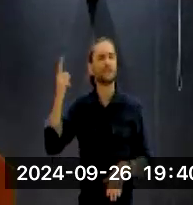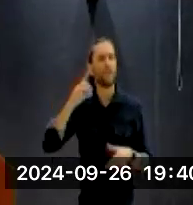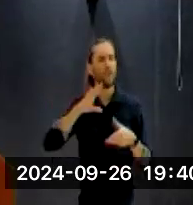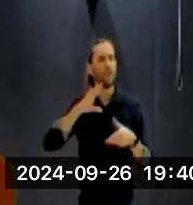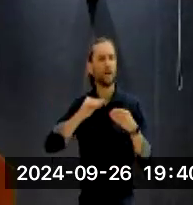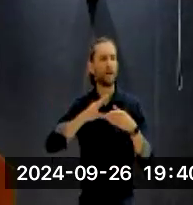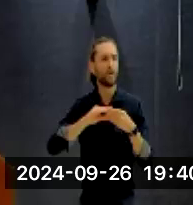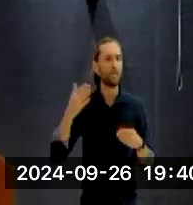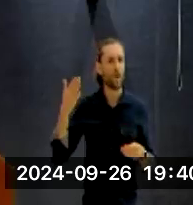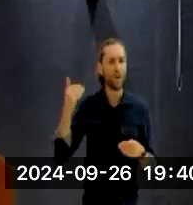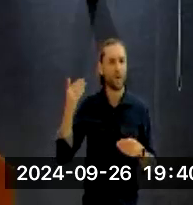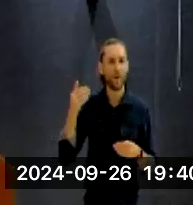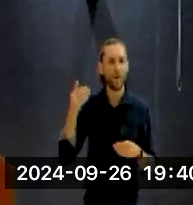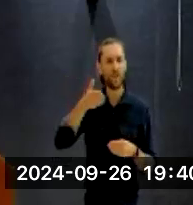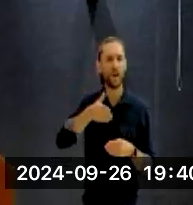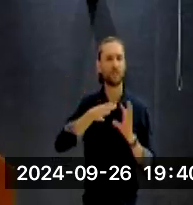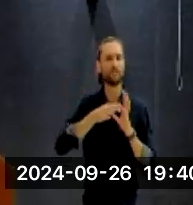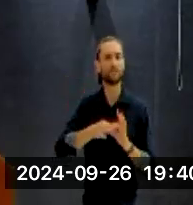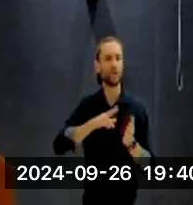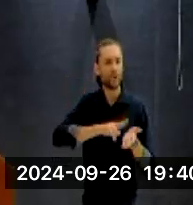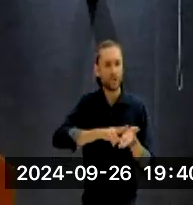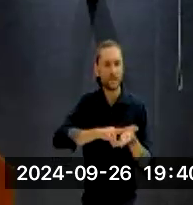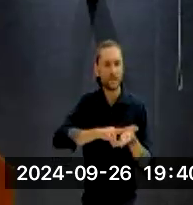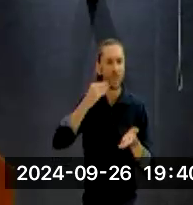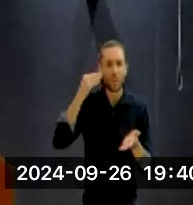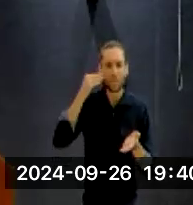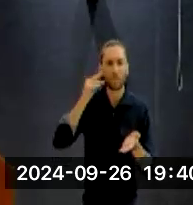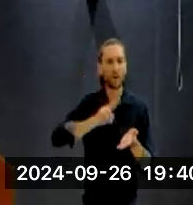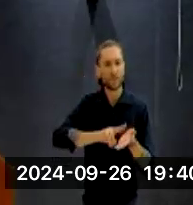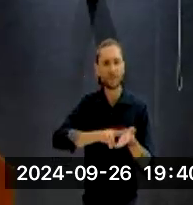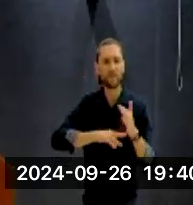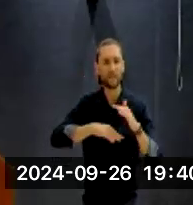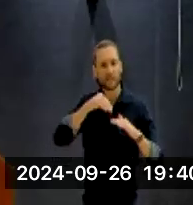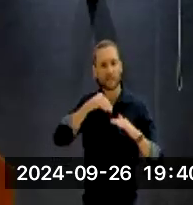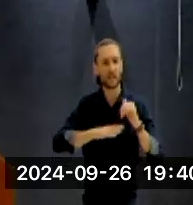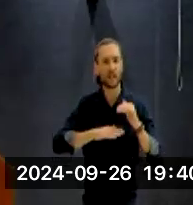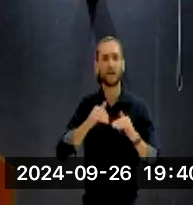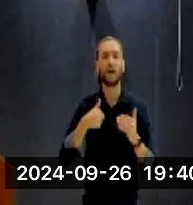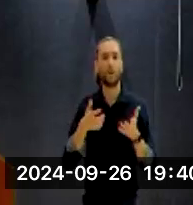was there, that had to do with nursing homes or nursing facilities. I wanted to urge her